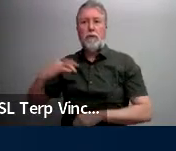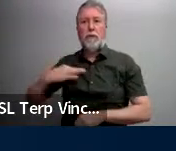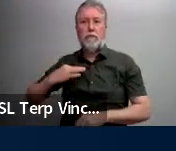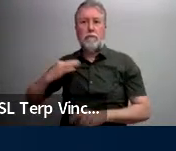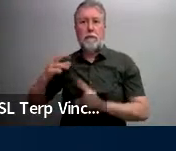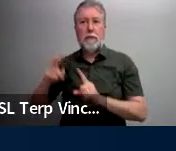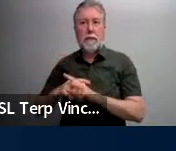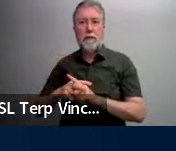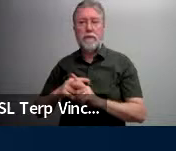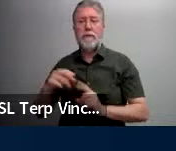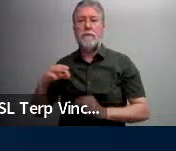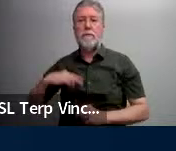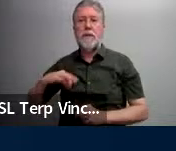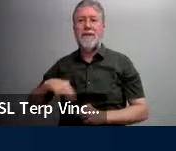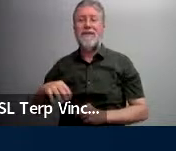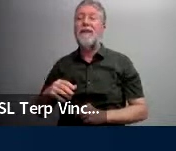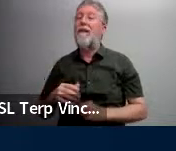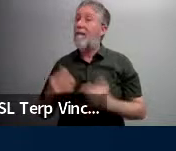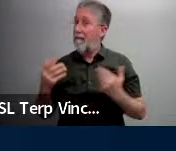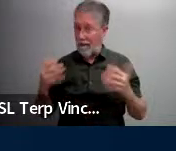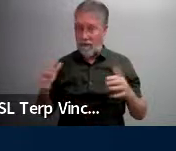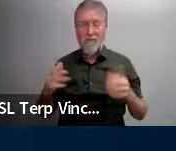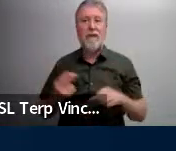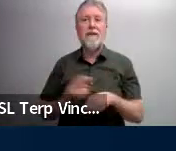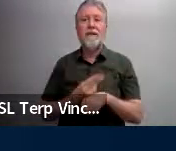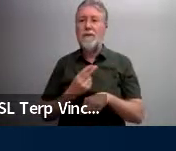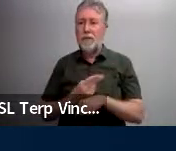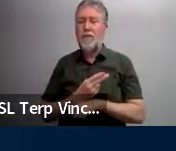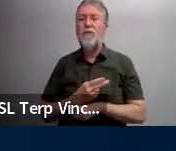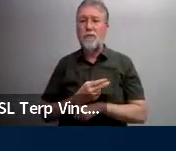they are being used in the process of making